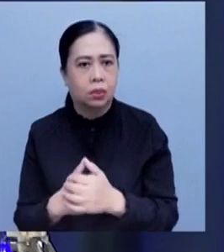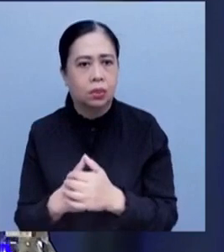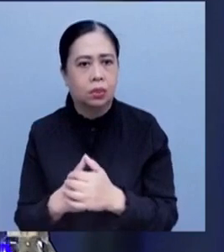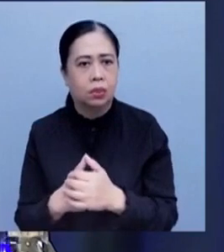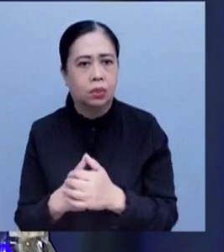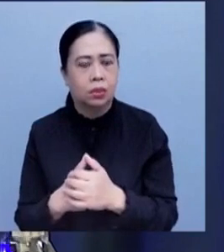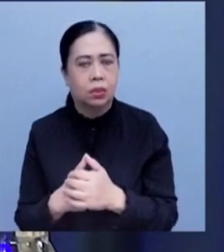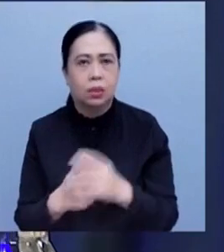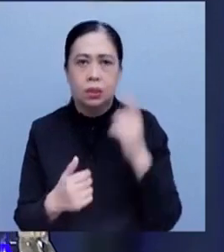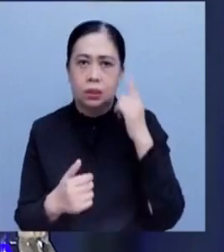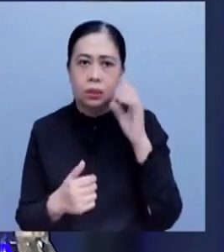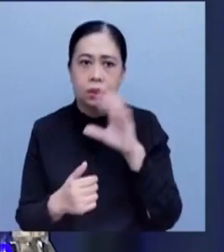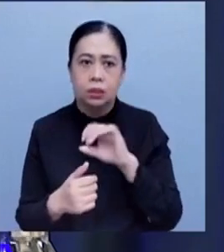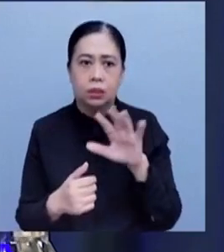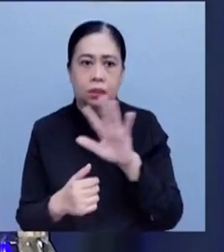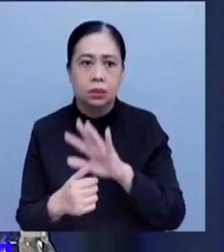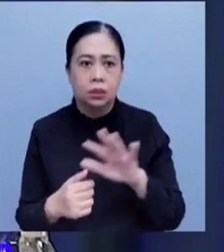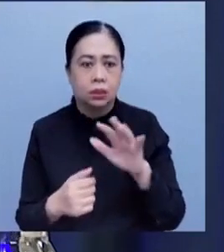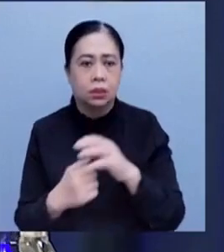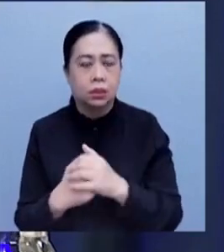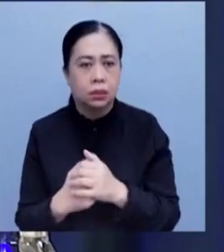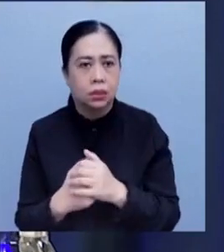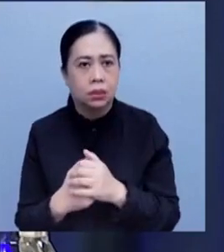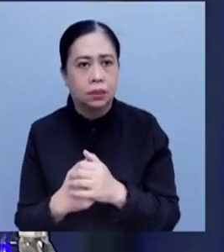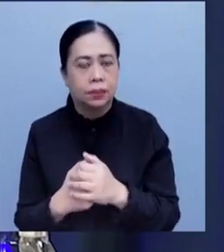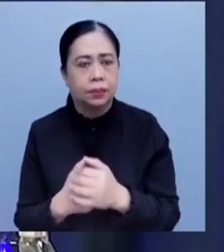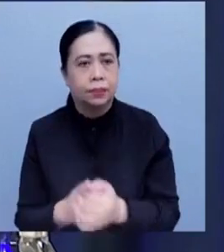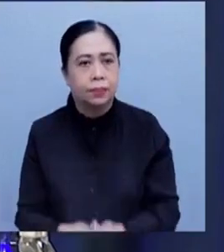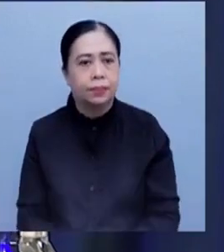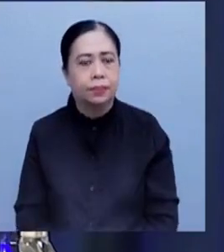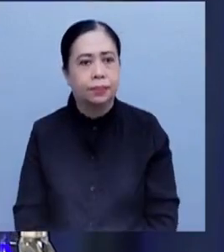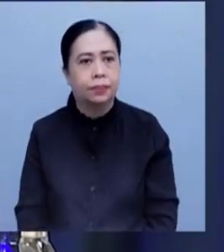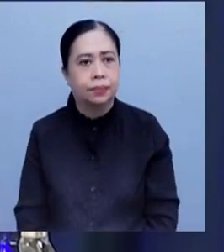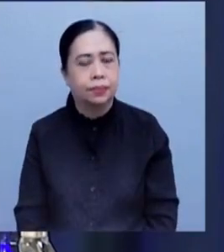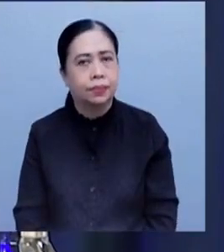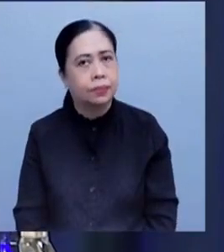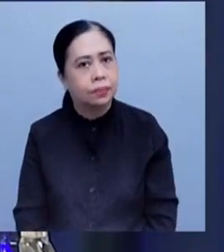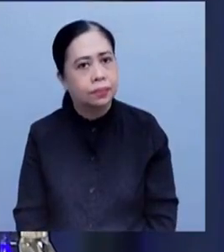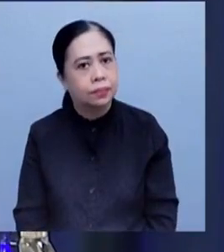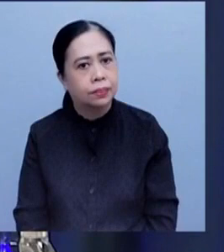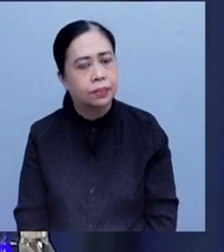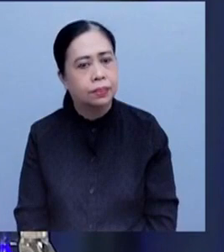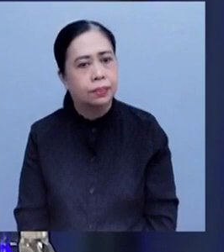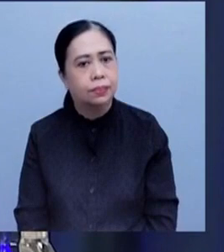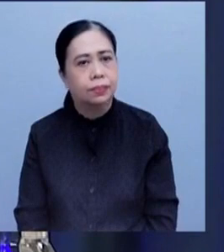Assuming that we progressed in raising productivity,